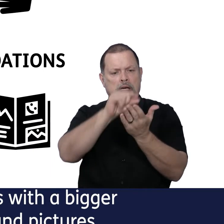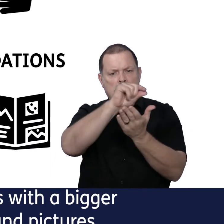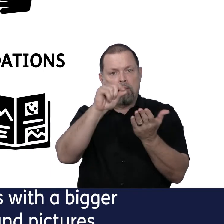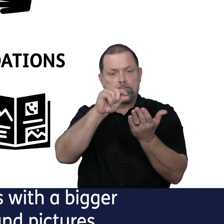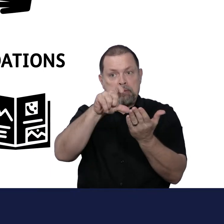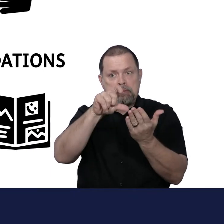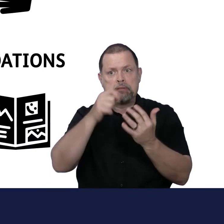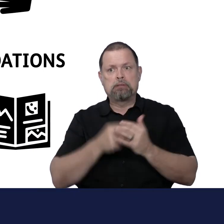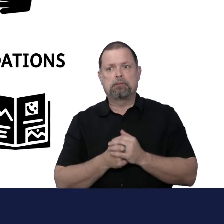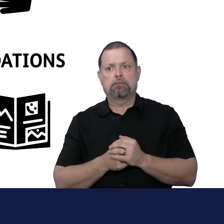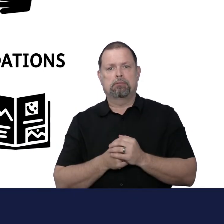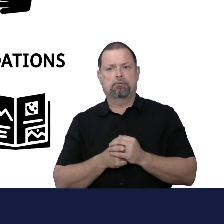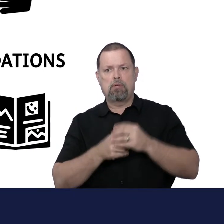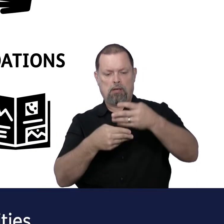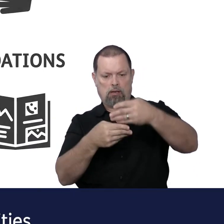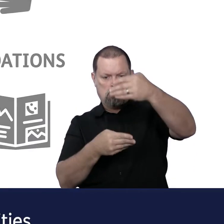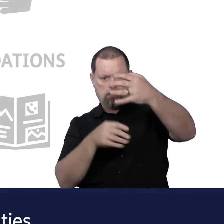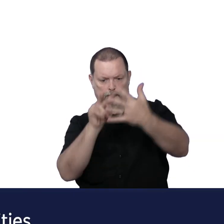and pictures.